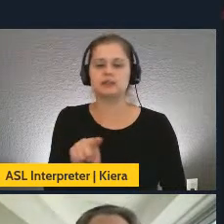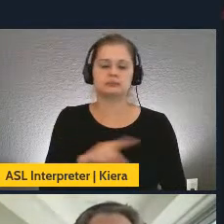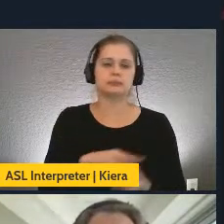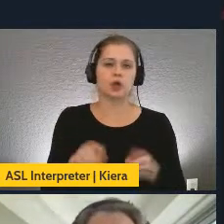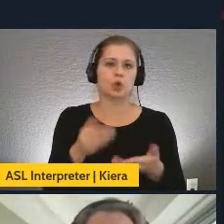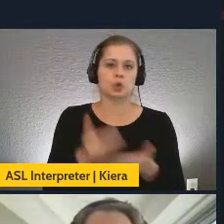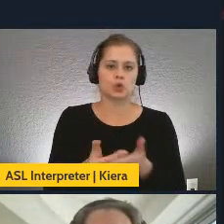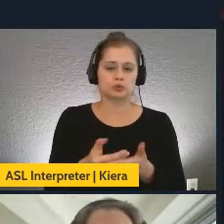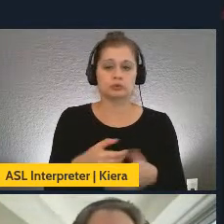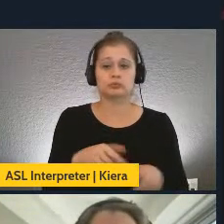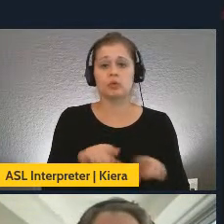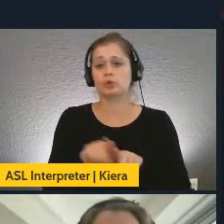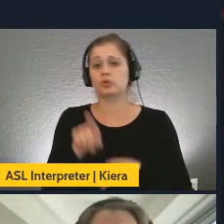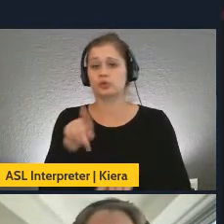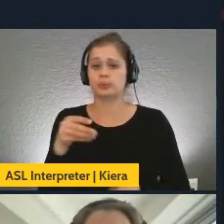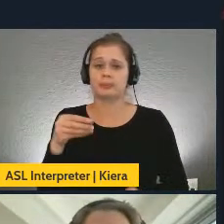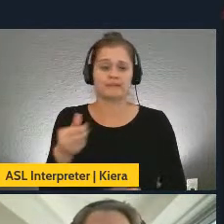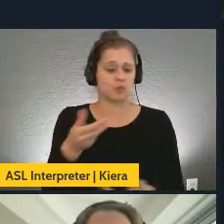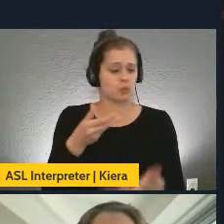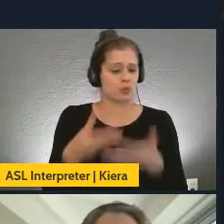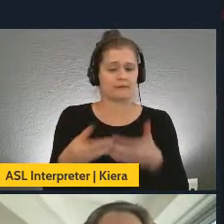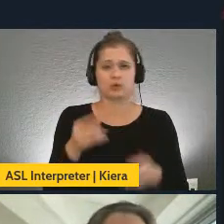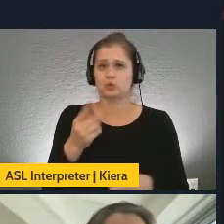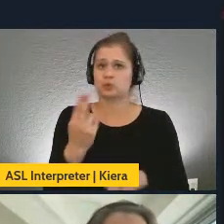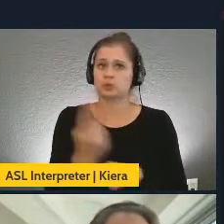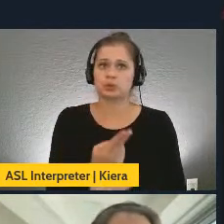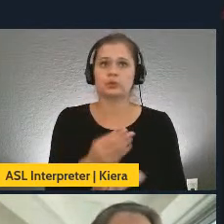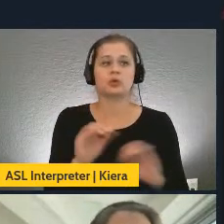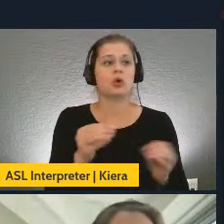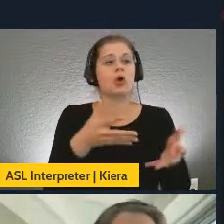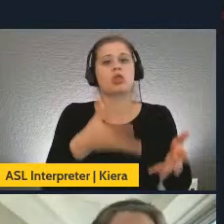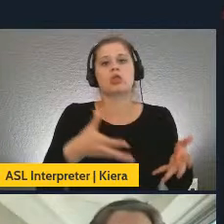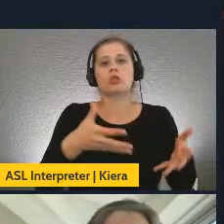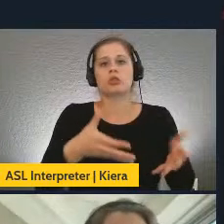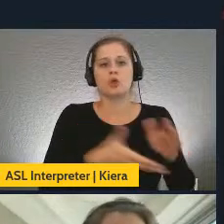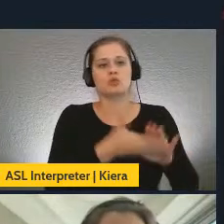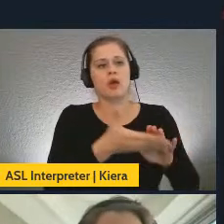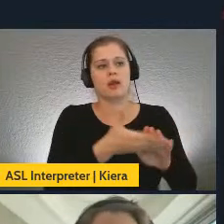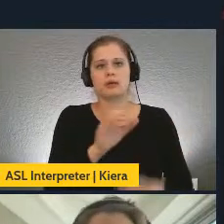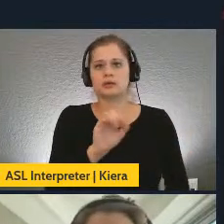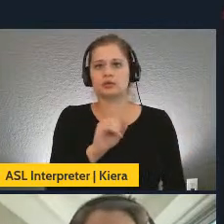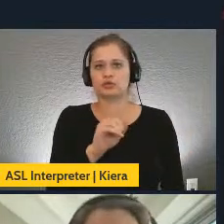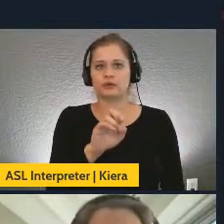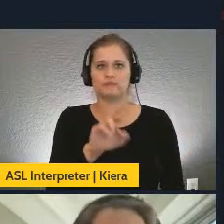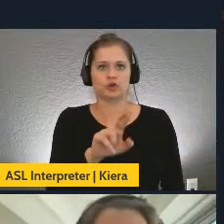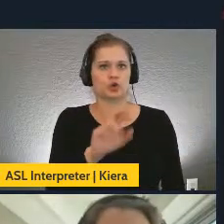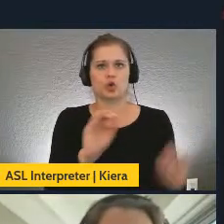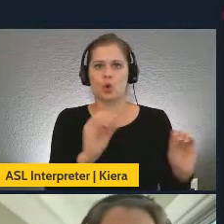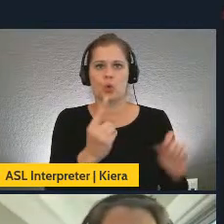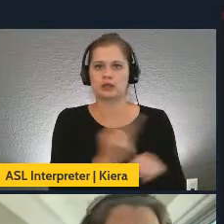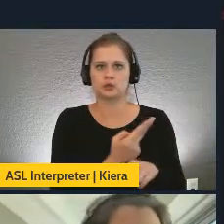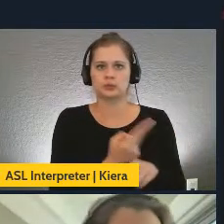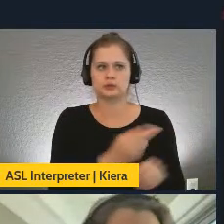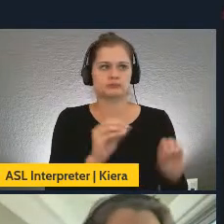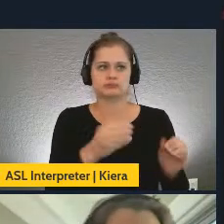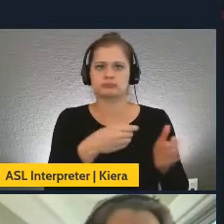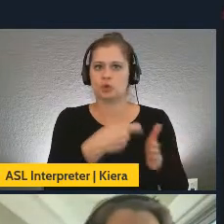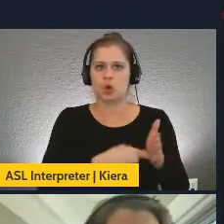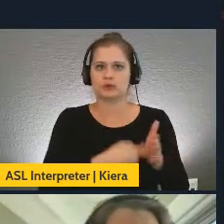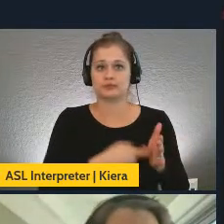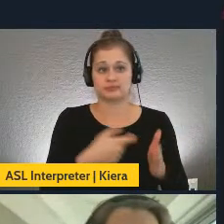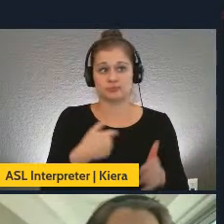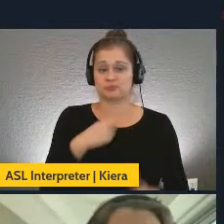no idle costs. You'll never really be paying for, having something running on a server that no one's actually using. So yeah, I'm a big